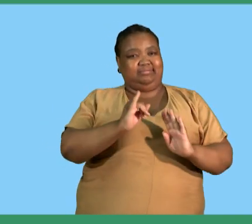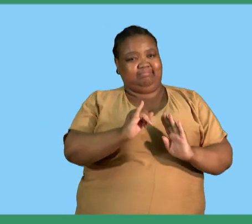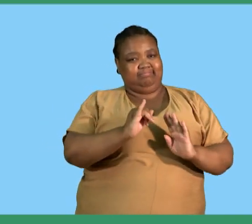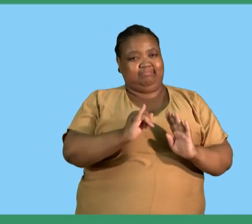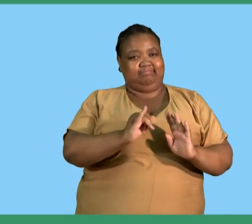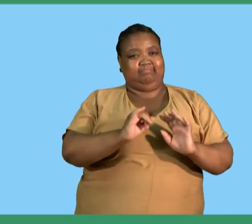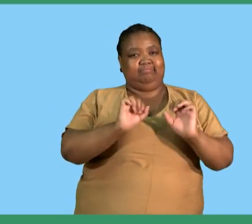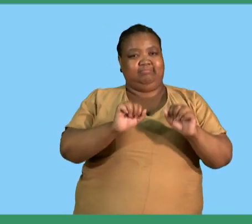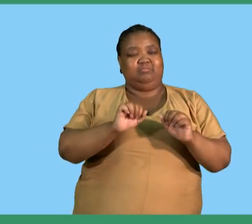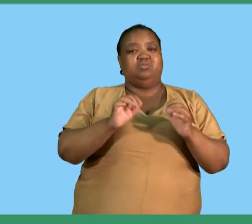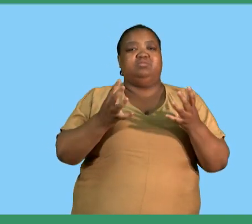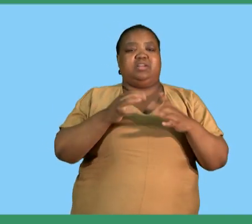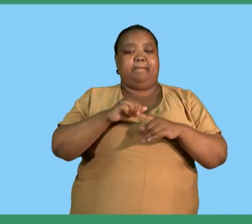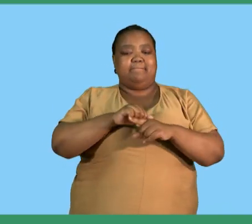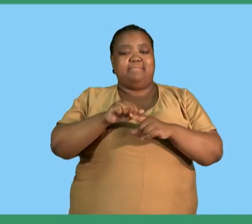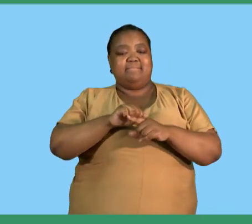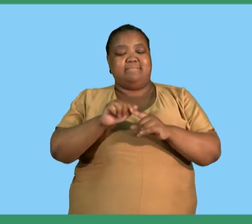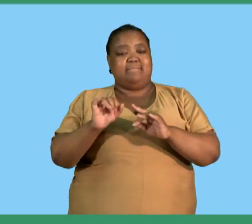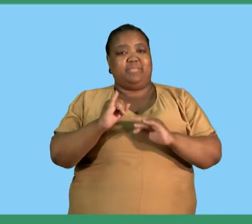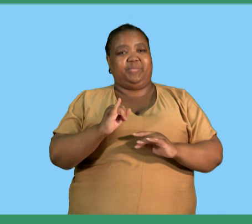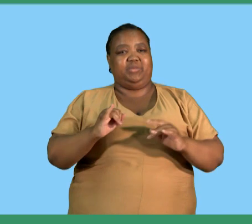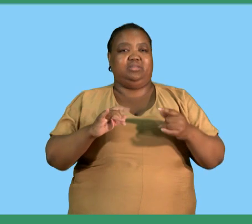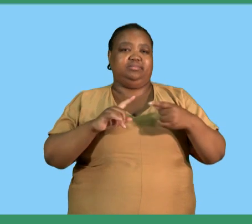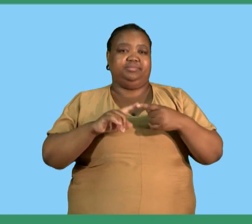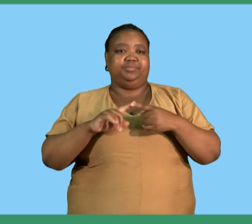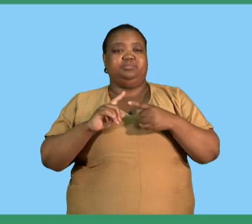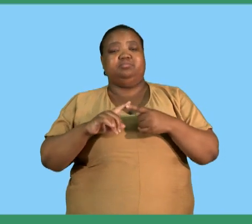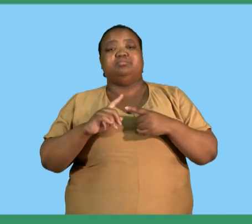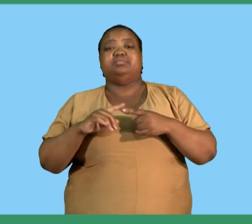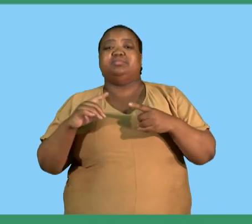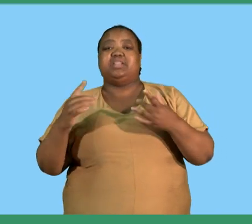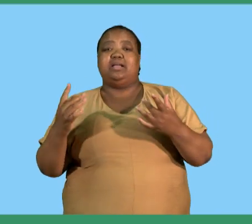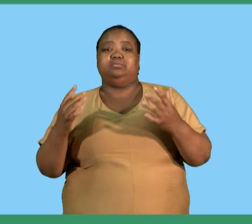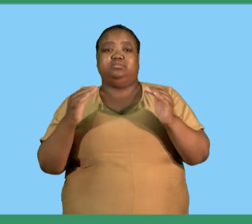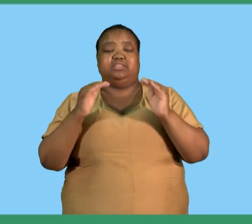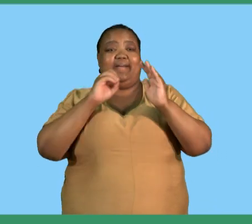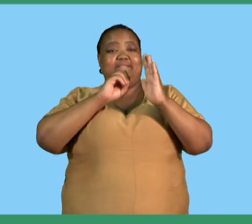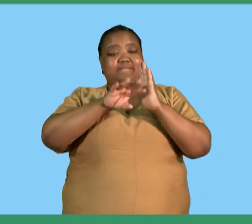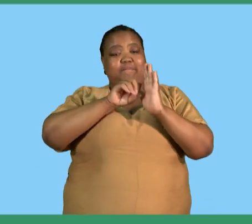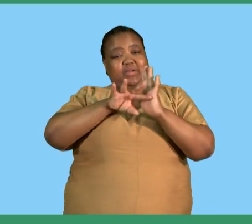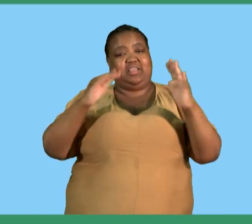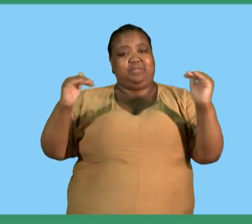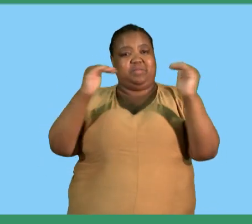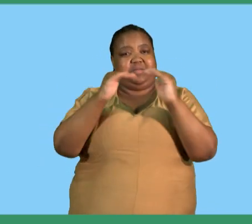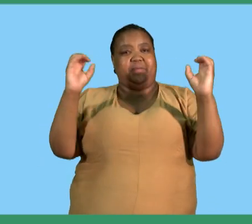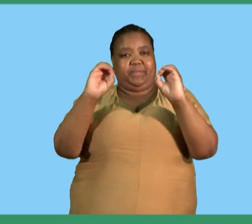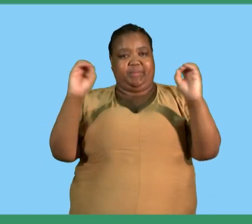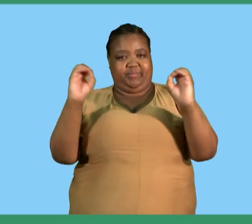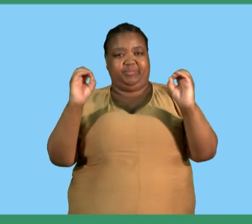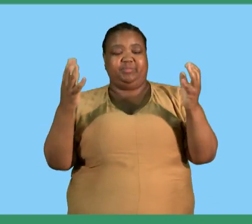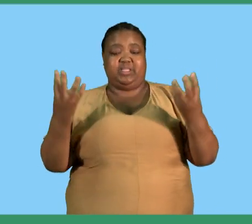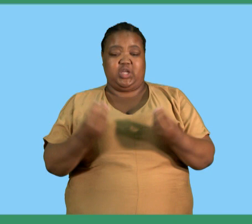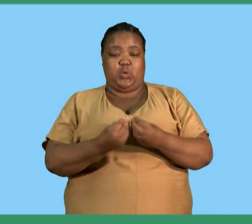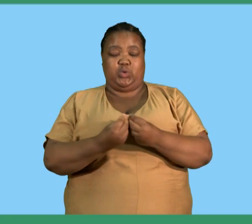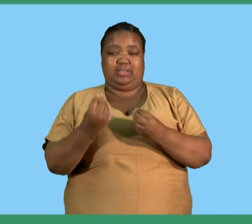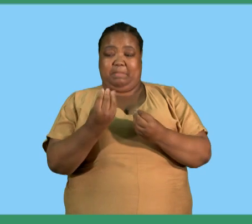You've got pricing of goods, not just pricing of goods in rural areas, very important. Then we've got taxation